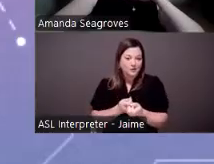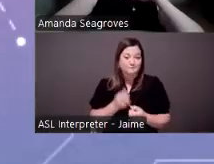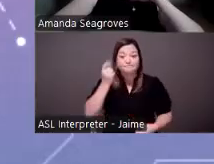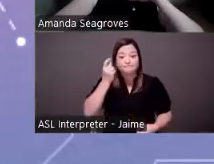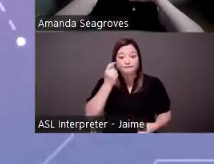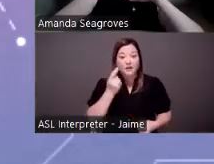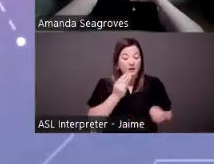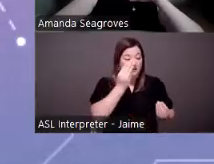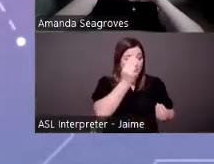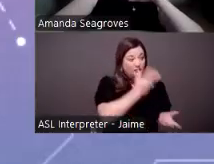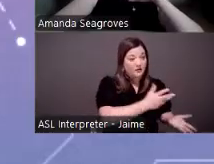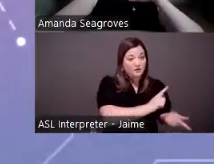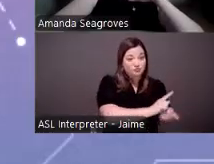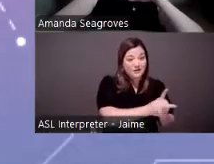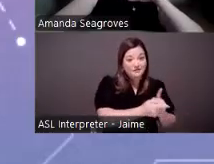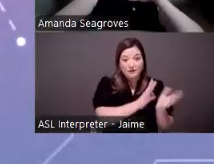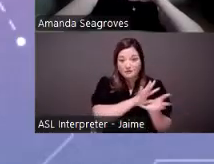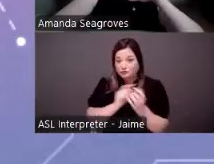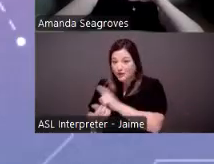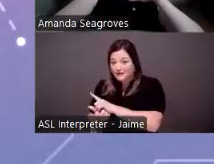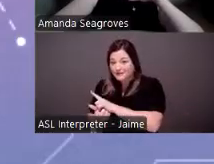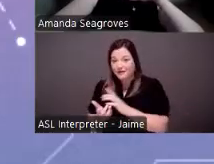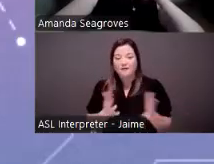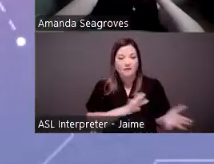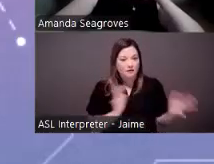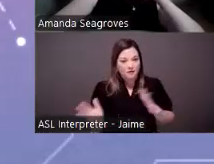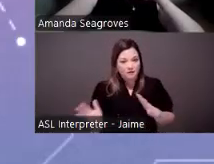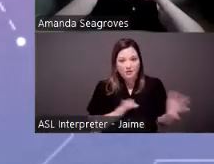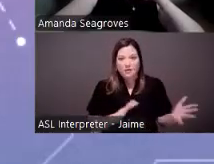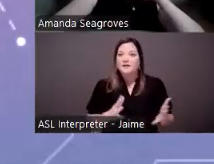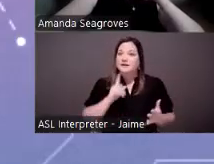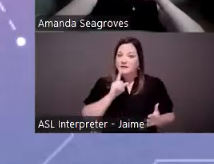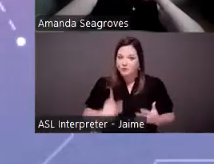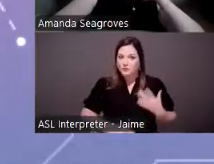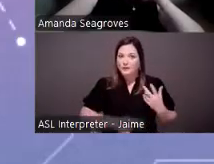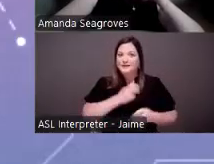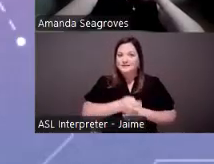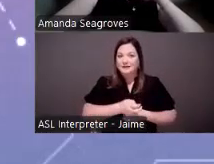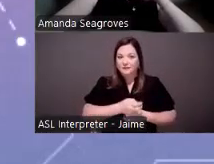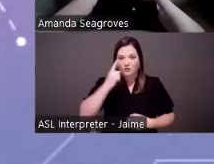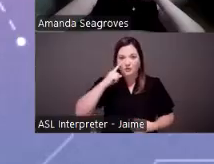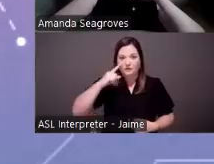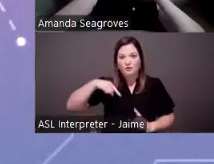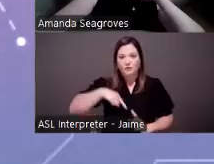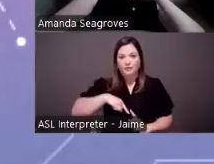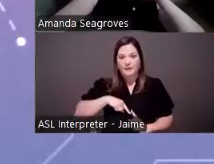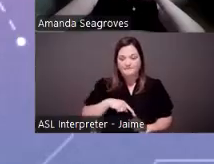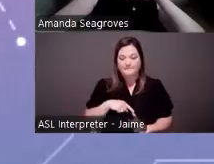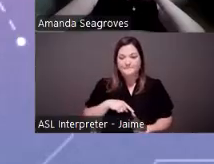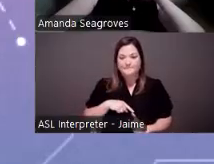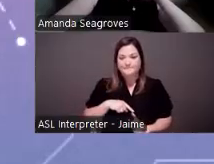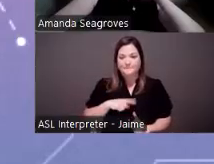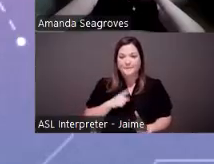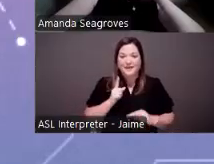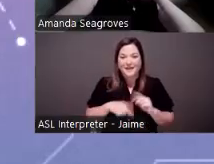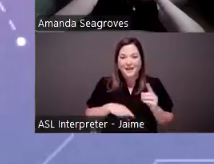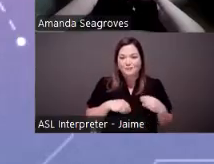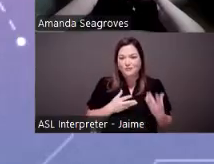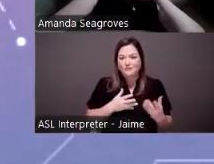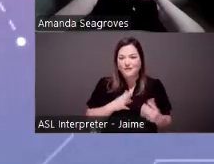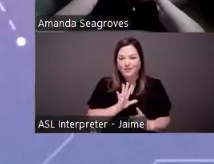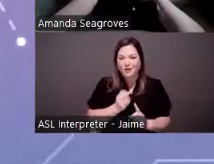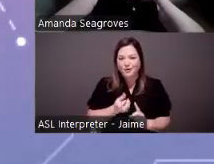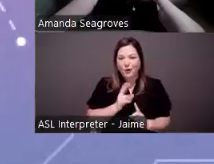translator, it's quite it's quite difficult for them to like they can't provide their own perspective.